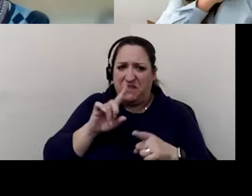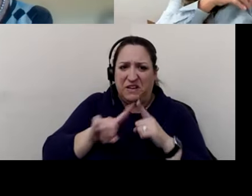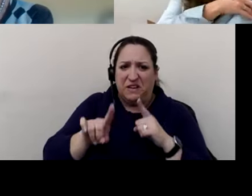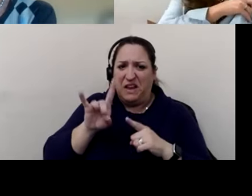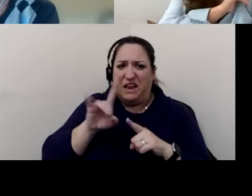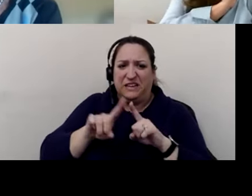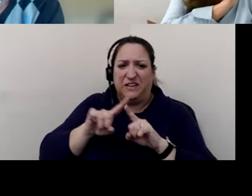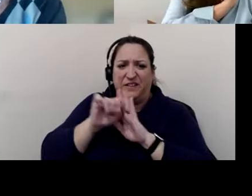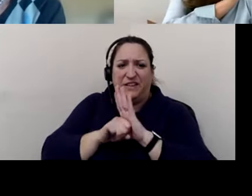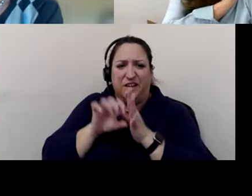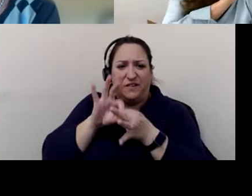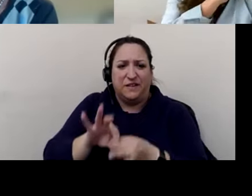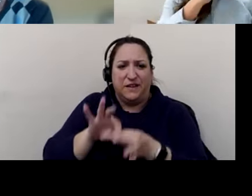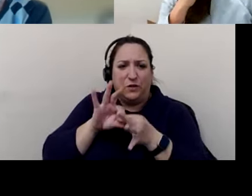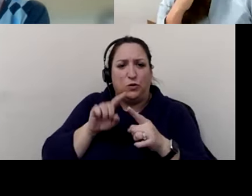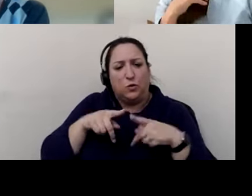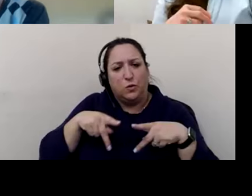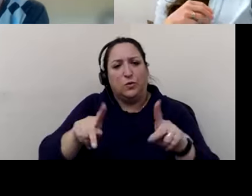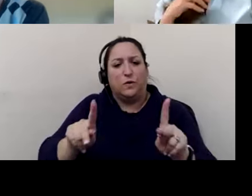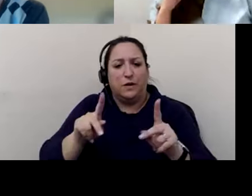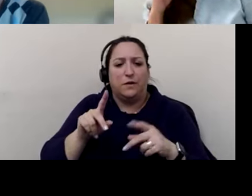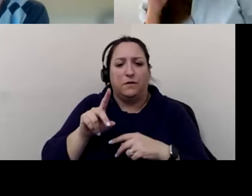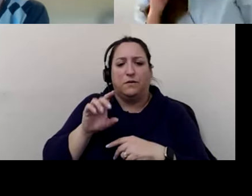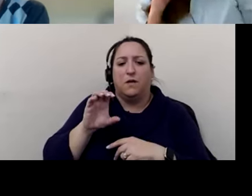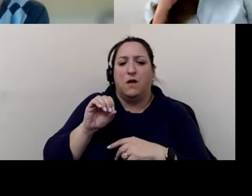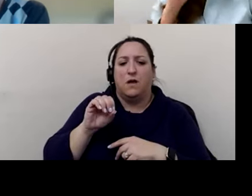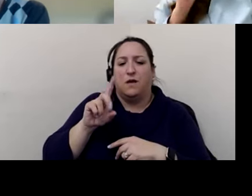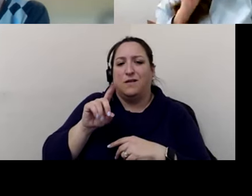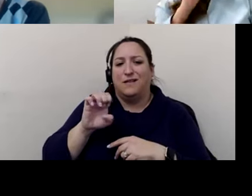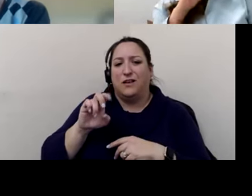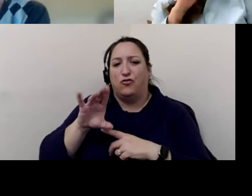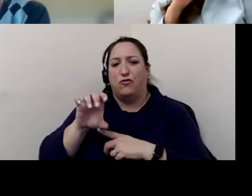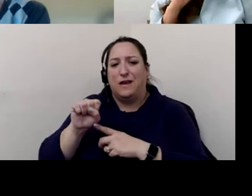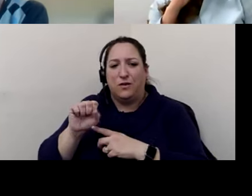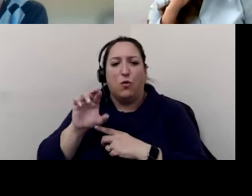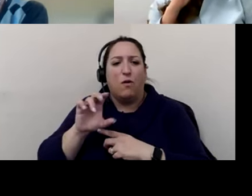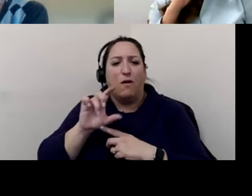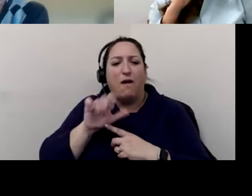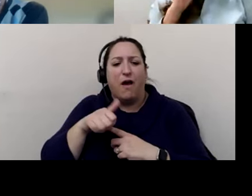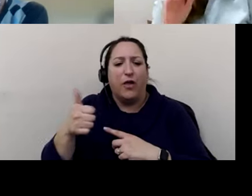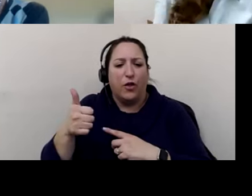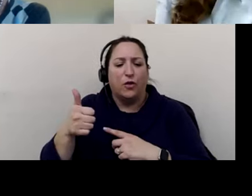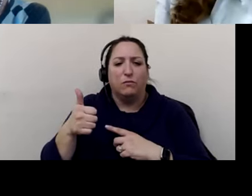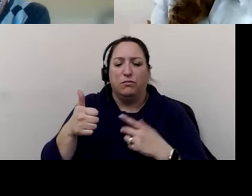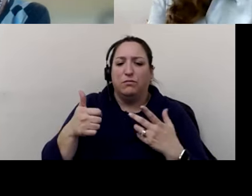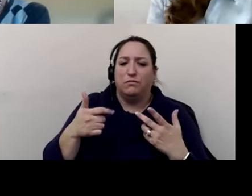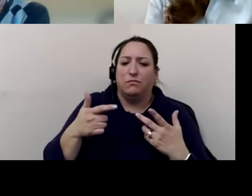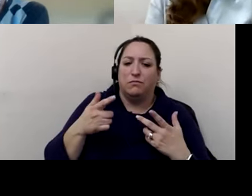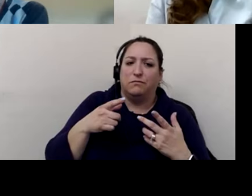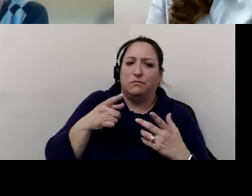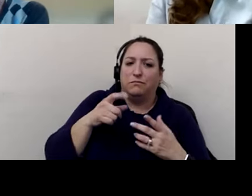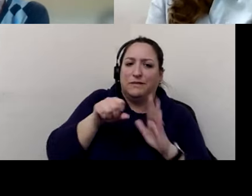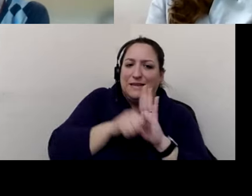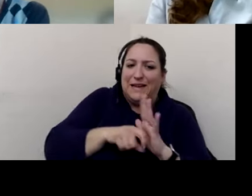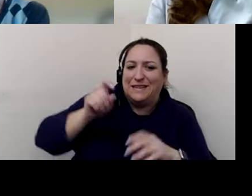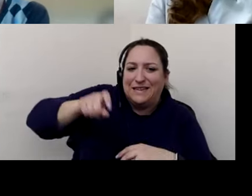states related to consent decrees or other needs that the states had